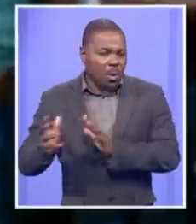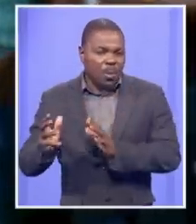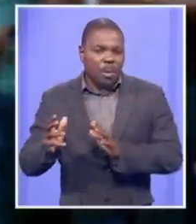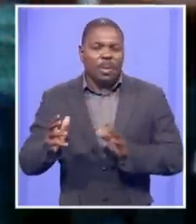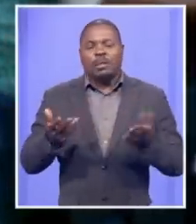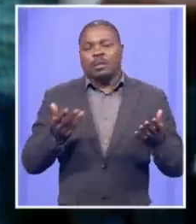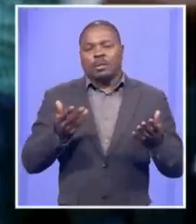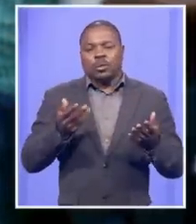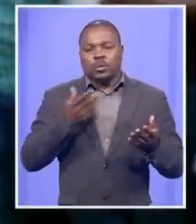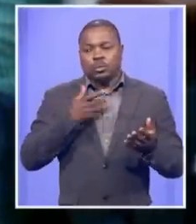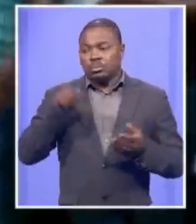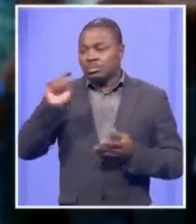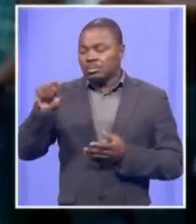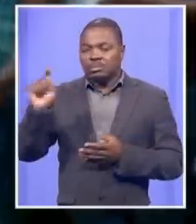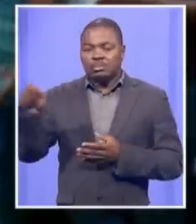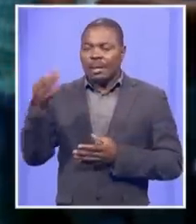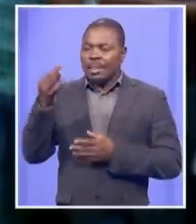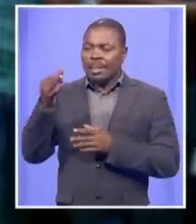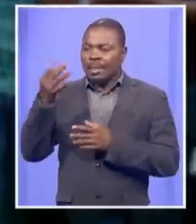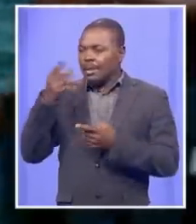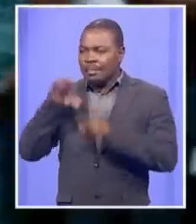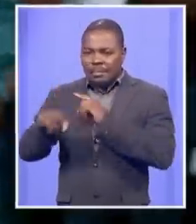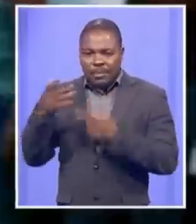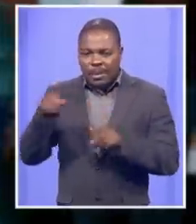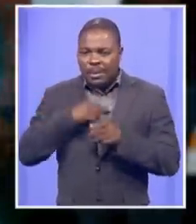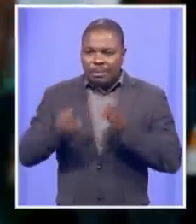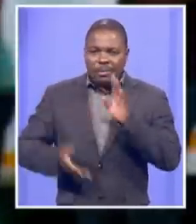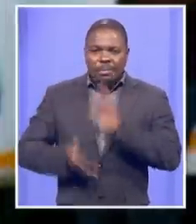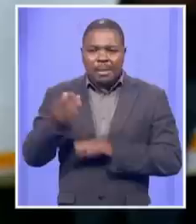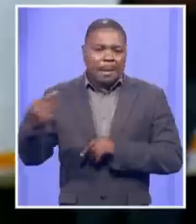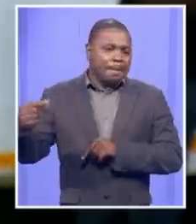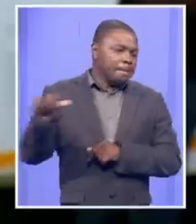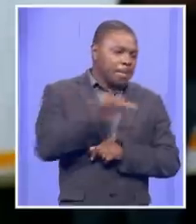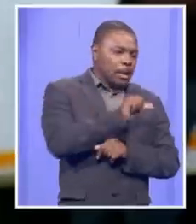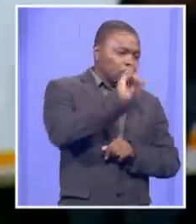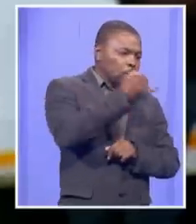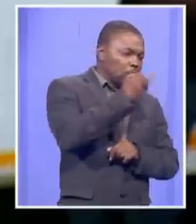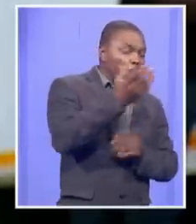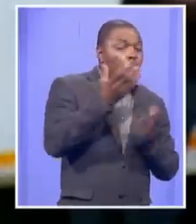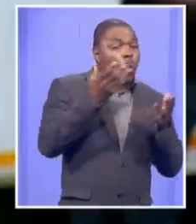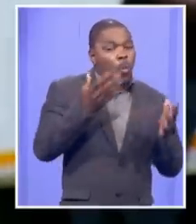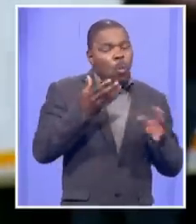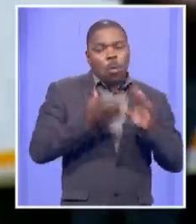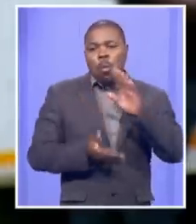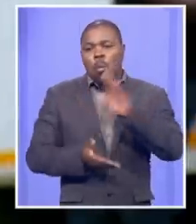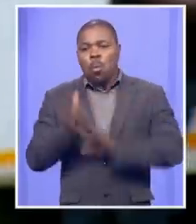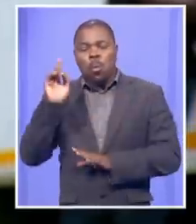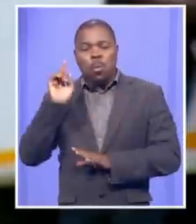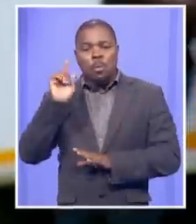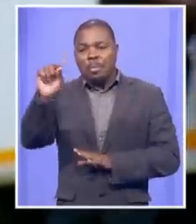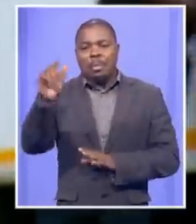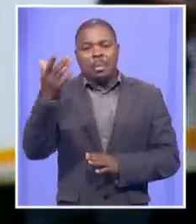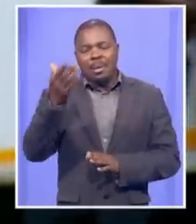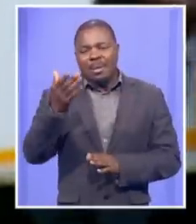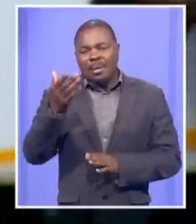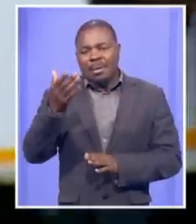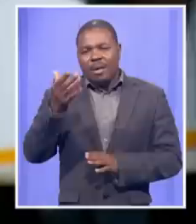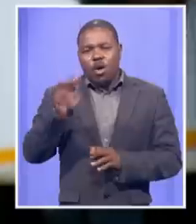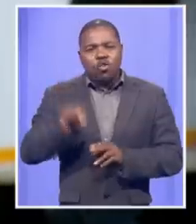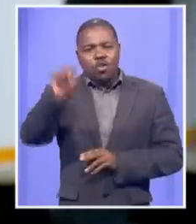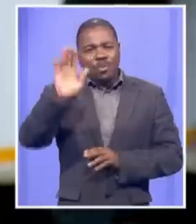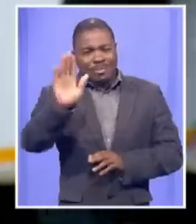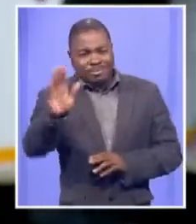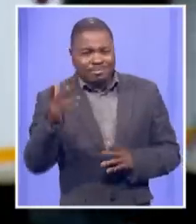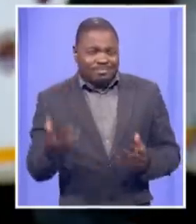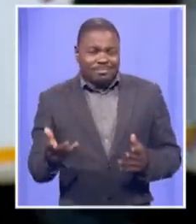know, getting those suspects? You know, did they use the N1 to go back to Johannesburg? Did they go the opposite route? Where is it? You know, are